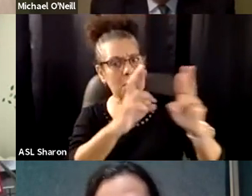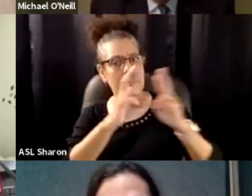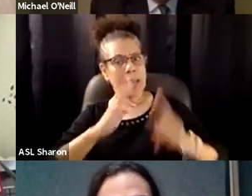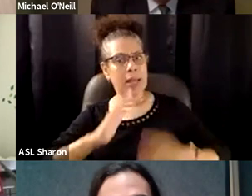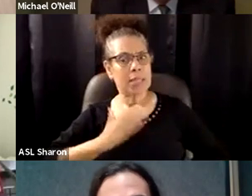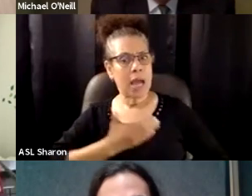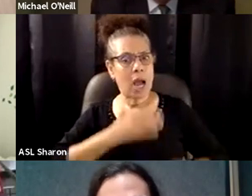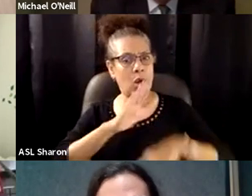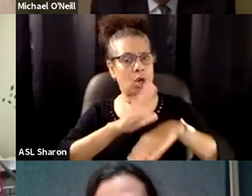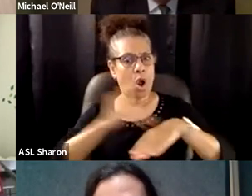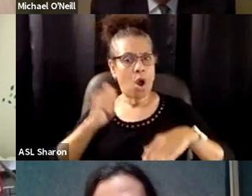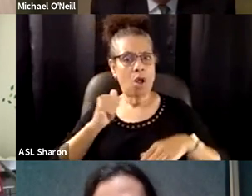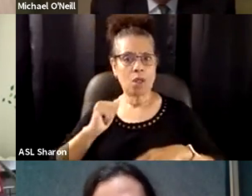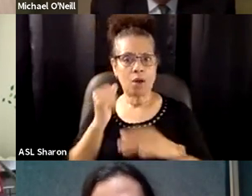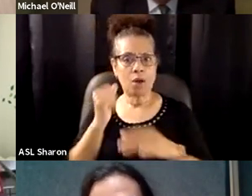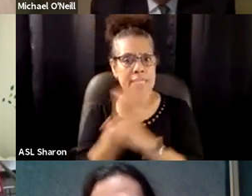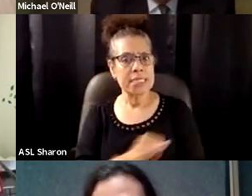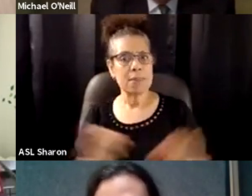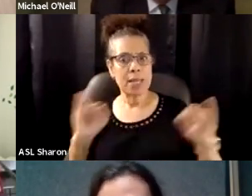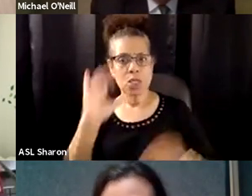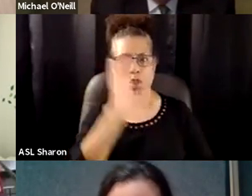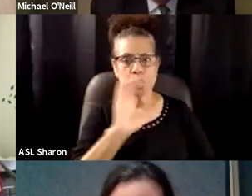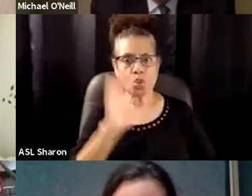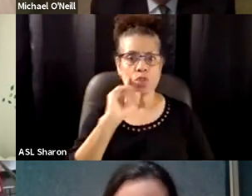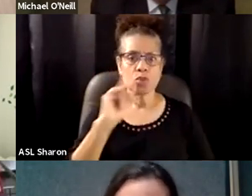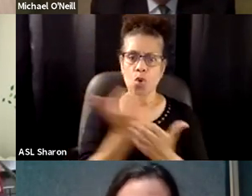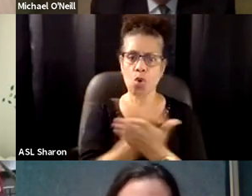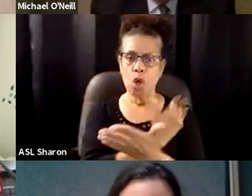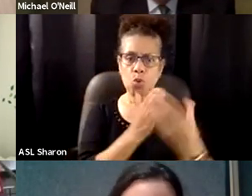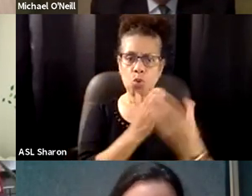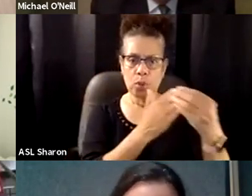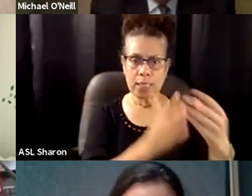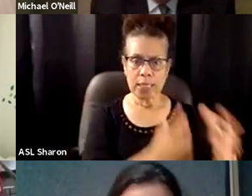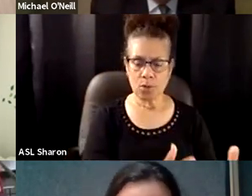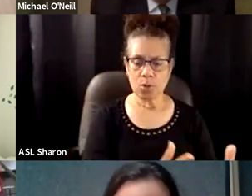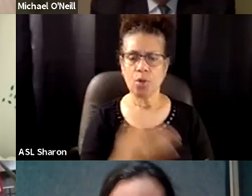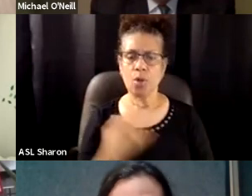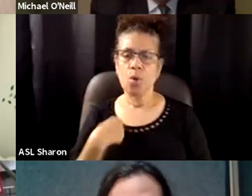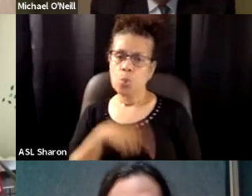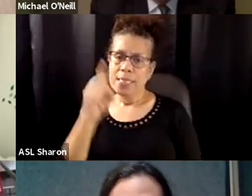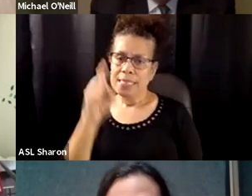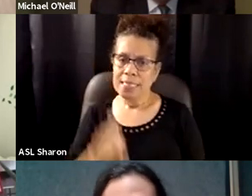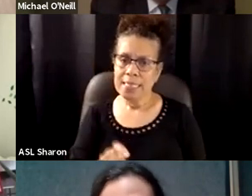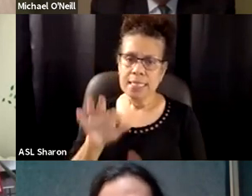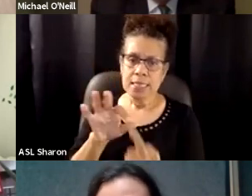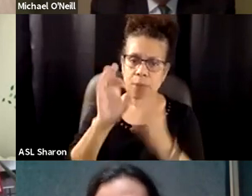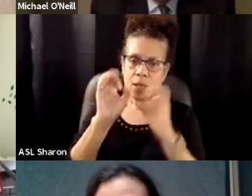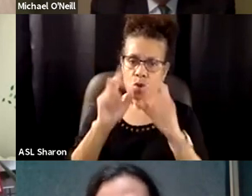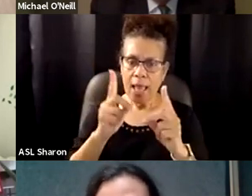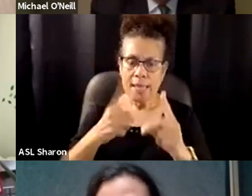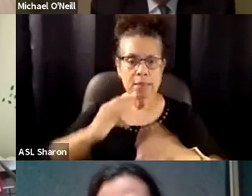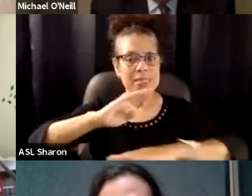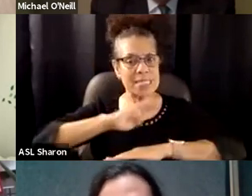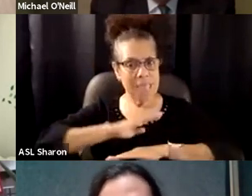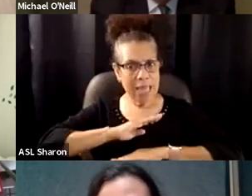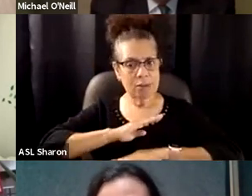school governing board authority to begin search and selection of new leadership meet special education compliance within a week